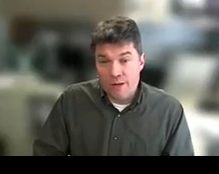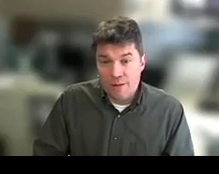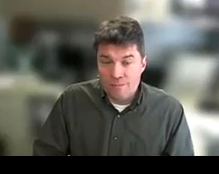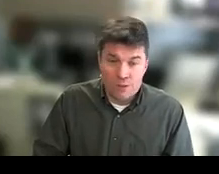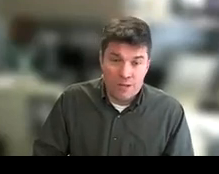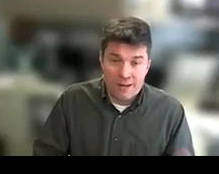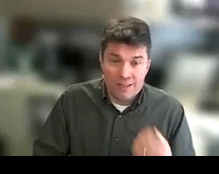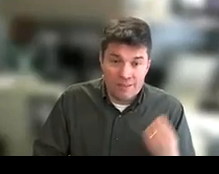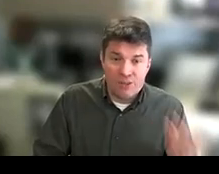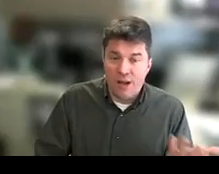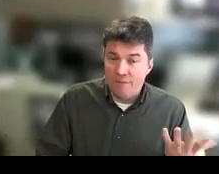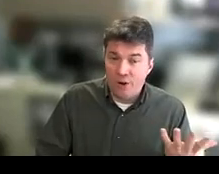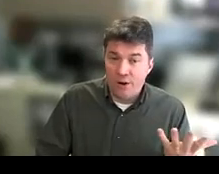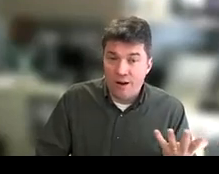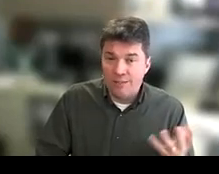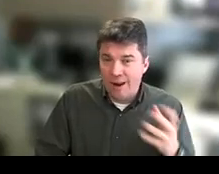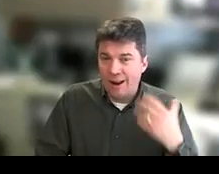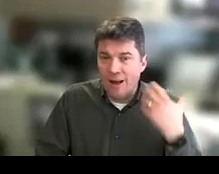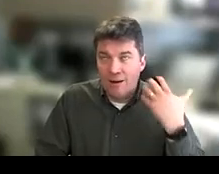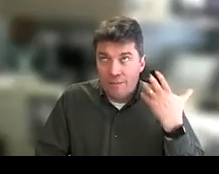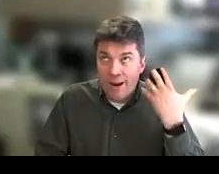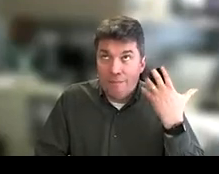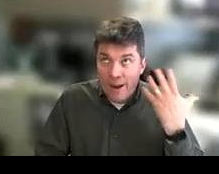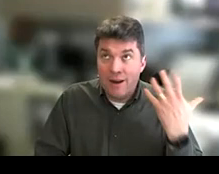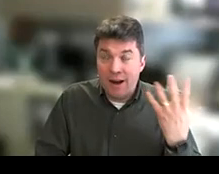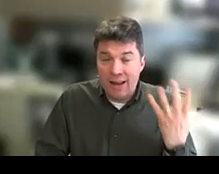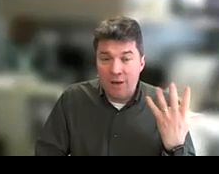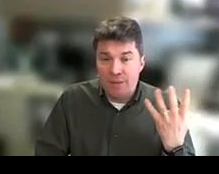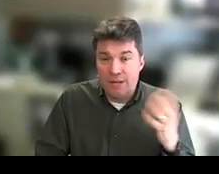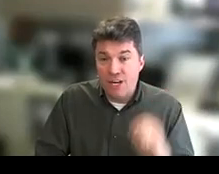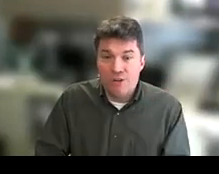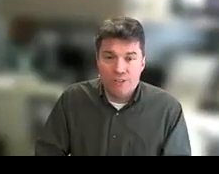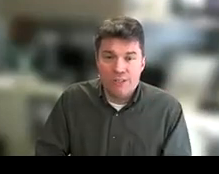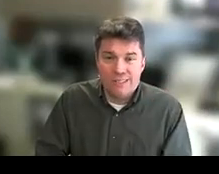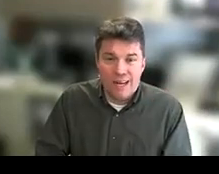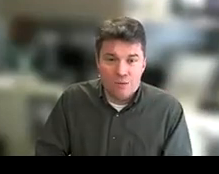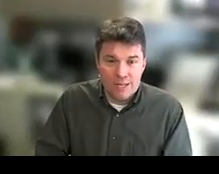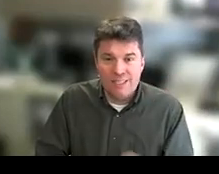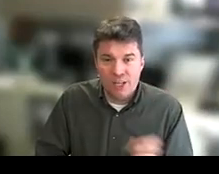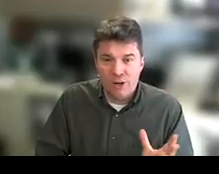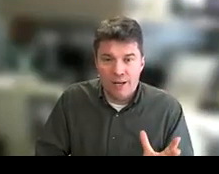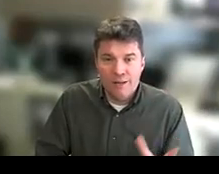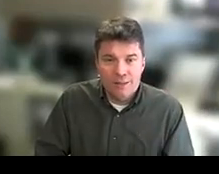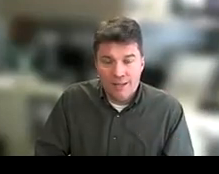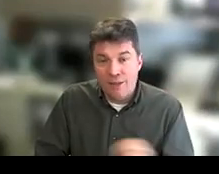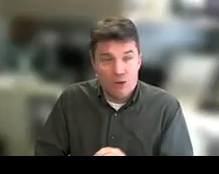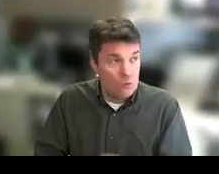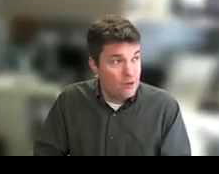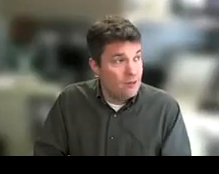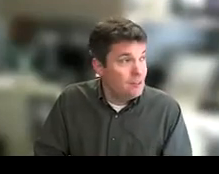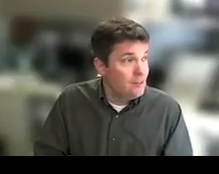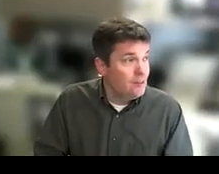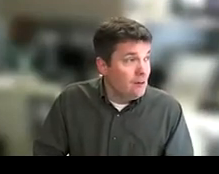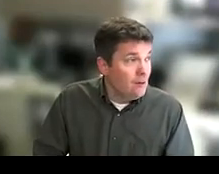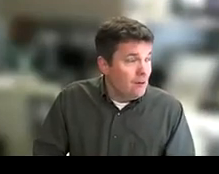or distorted, mostly because of their type of hearing loss may not allow them to hear a certain sound as clearly as